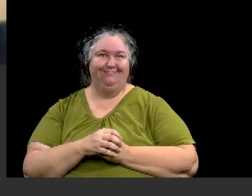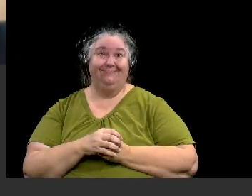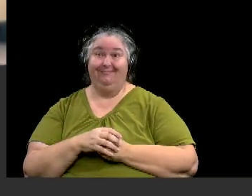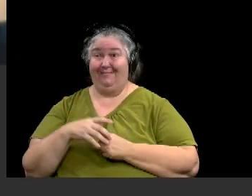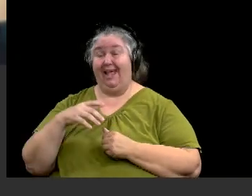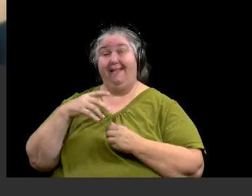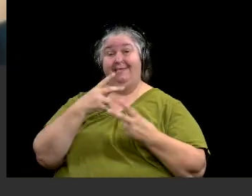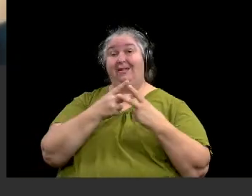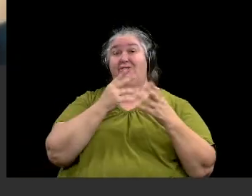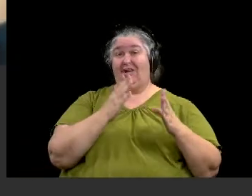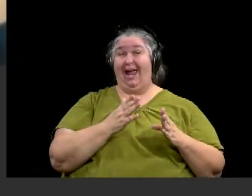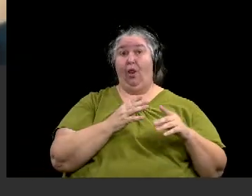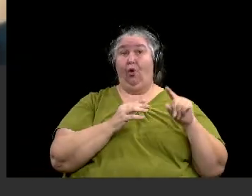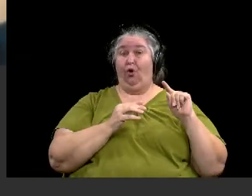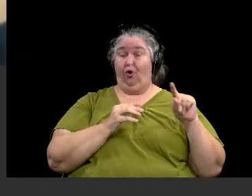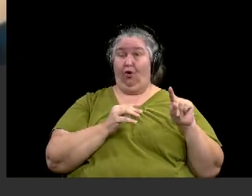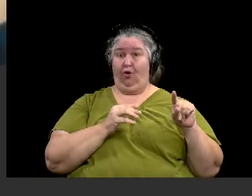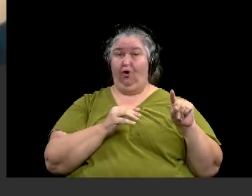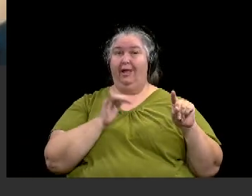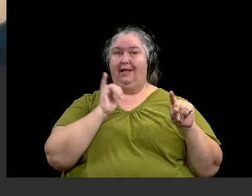apt to bring it into the jail,